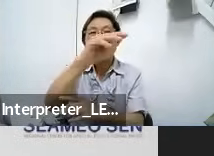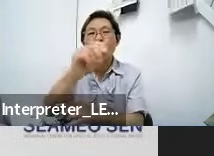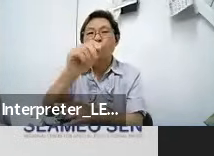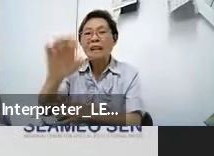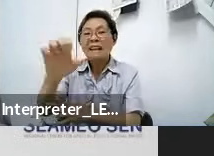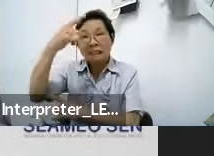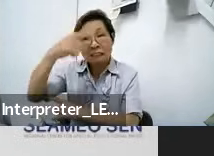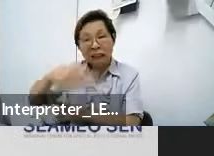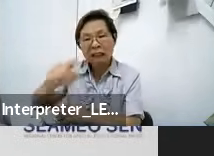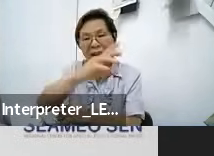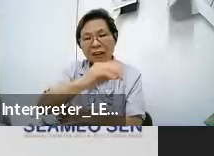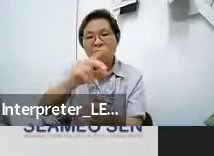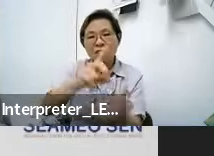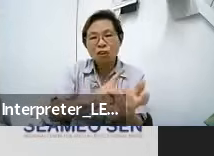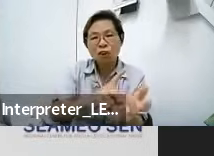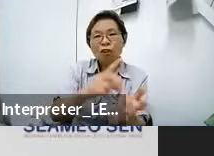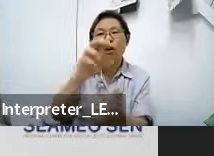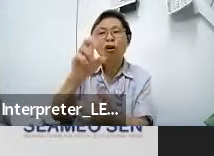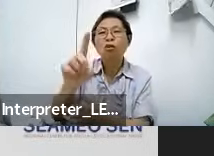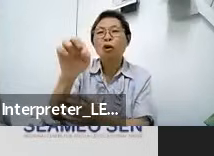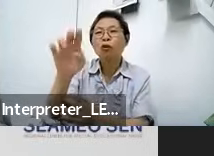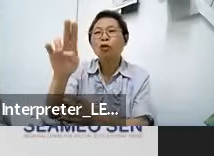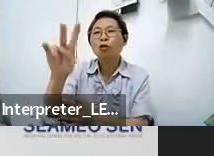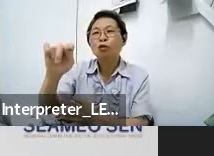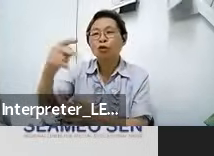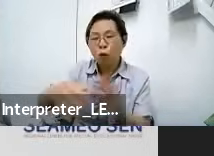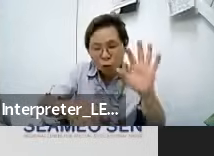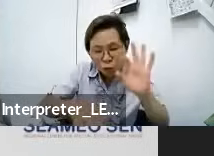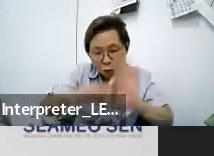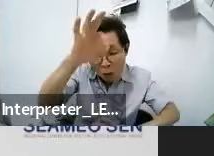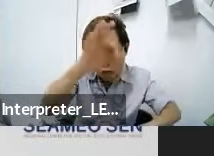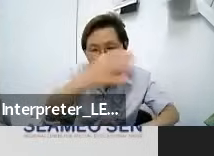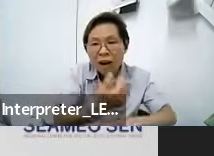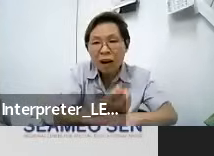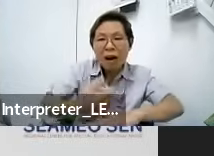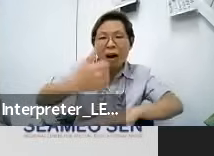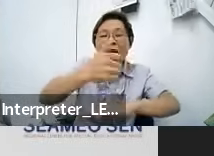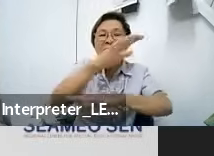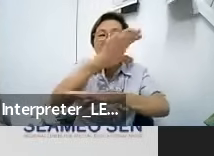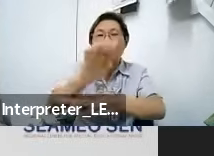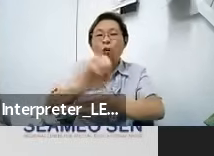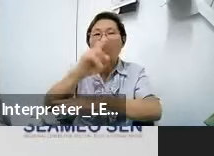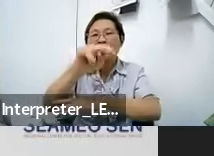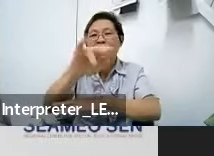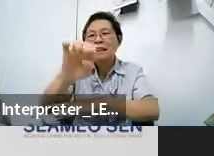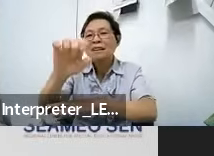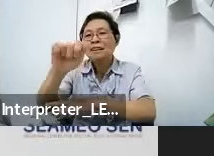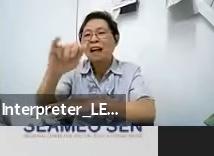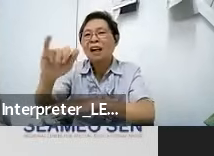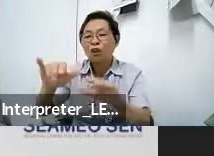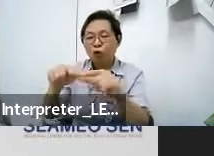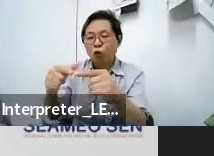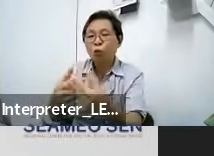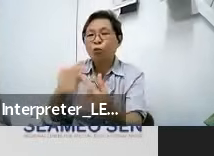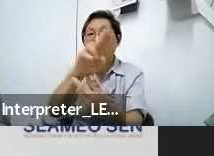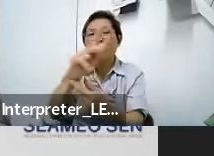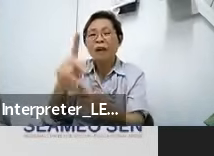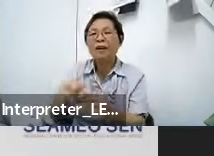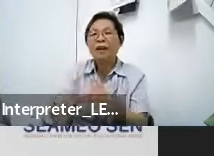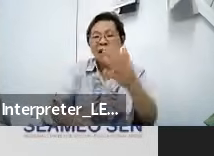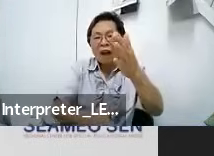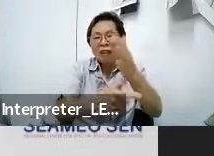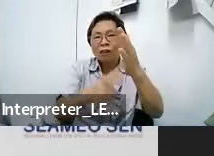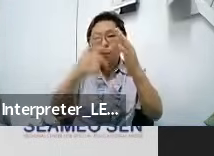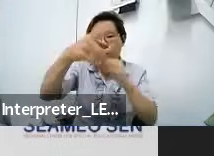Thailand, Dr. Dhruv Patel, Founder and CEO of the Nisai Group, United Kingdom, Associate Professor